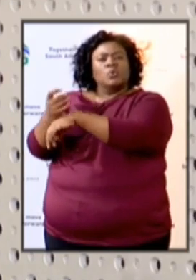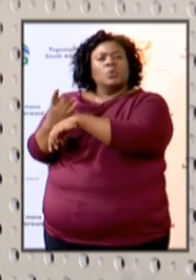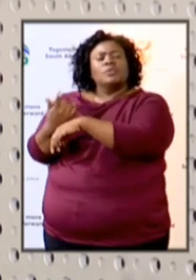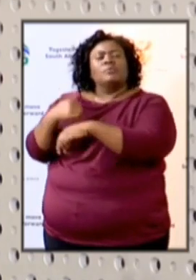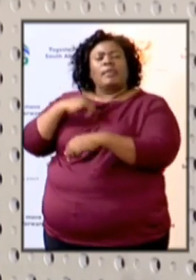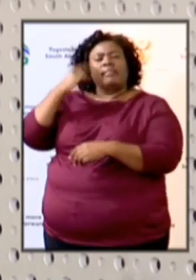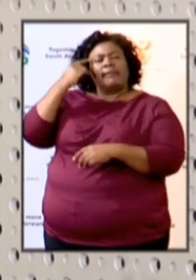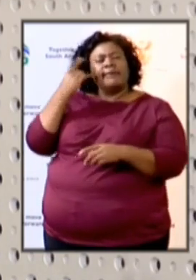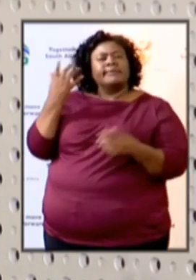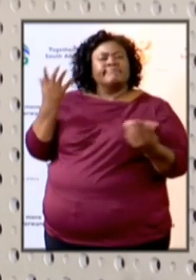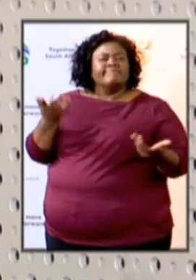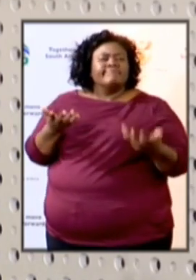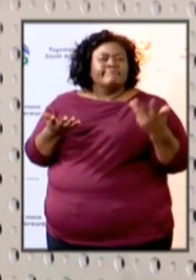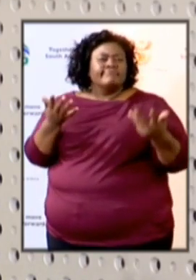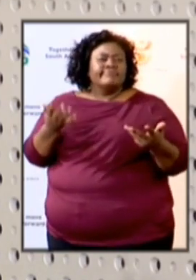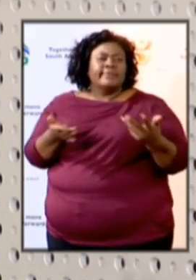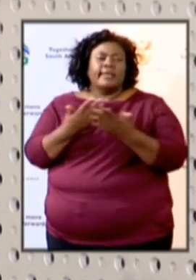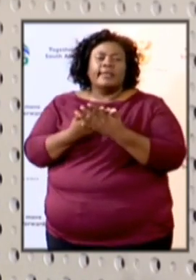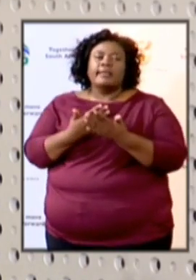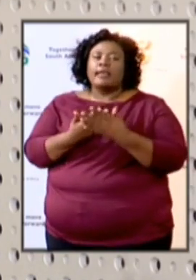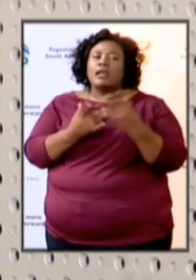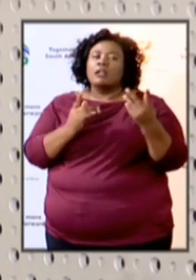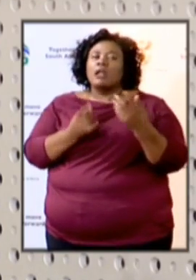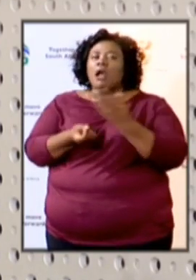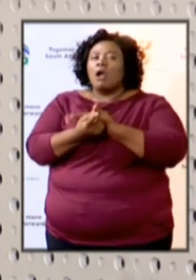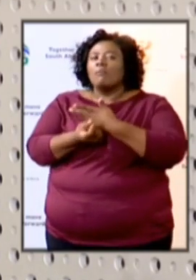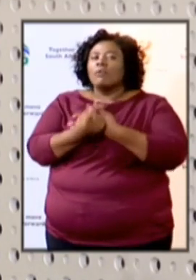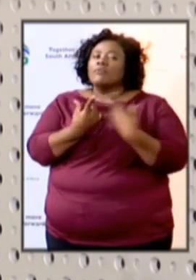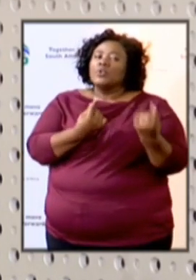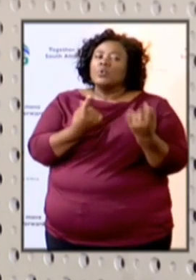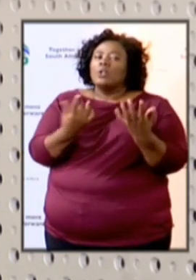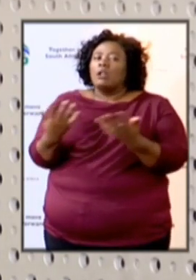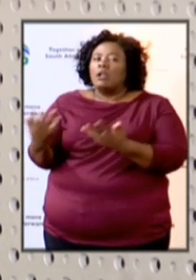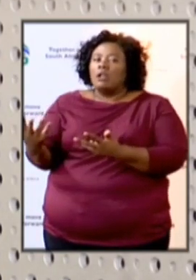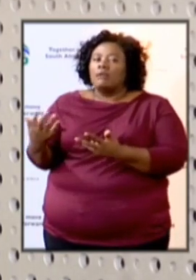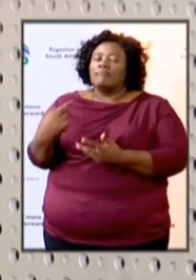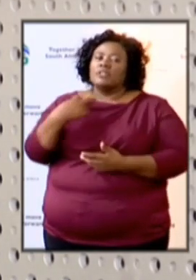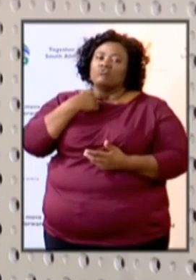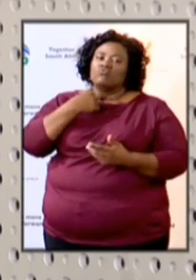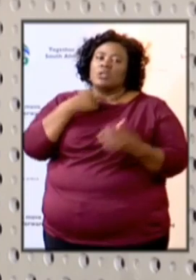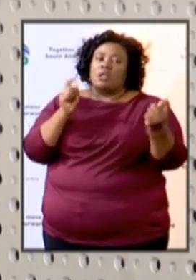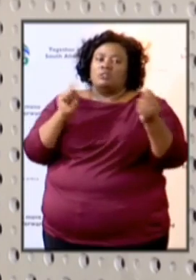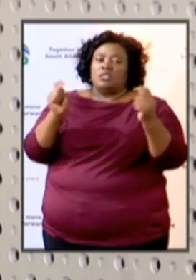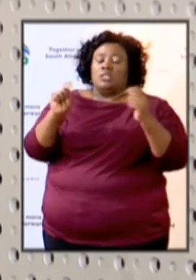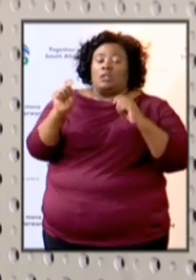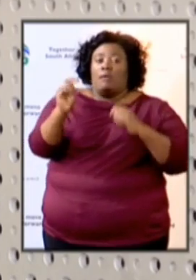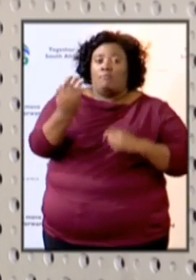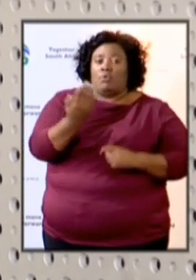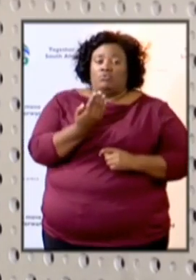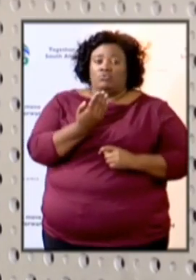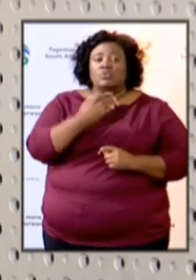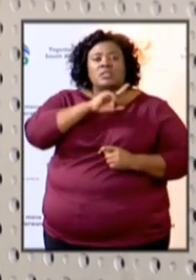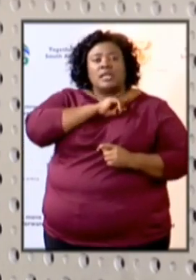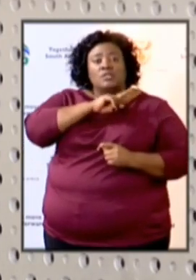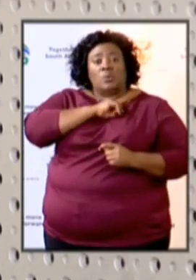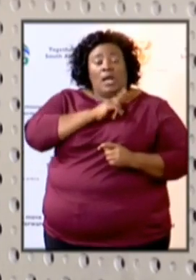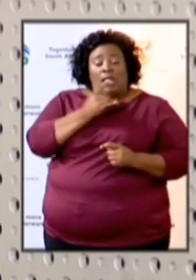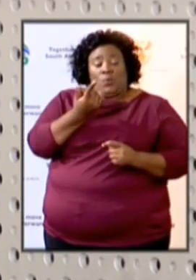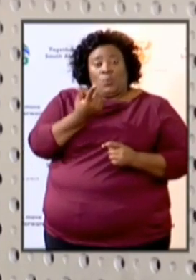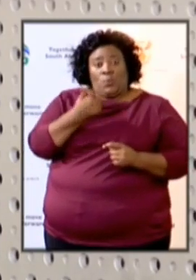this risk-adjusted approach. That's why we have not had the full